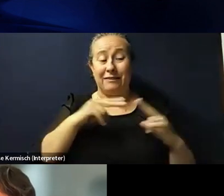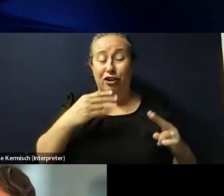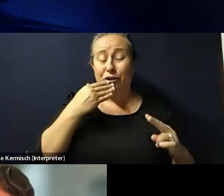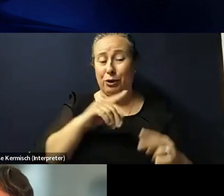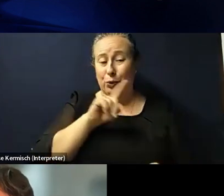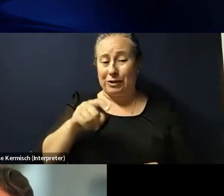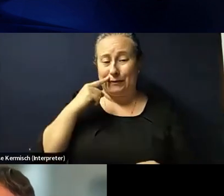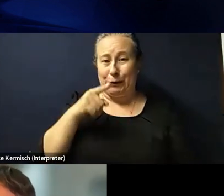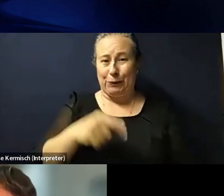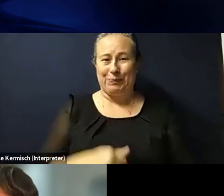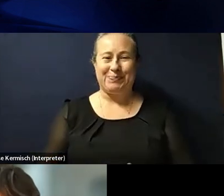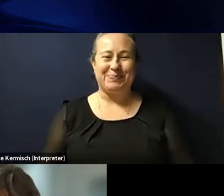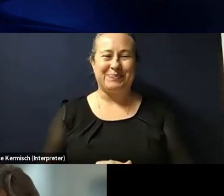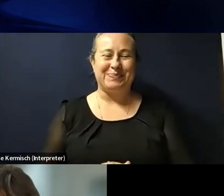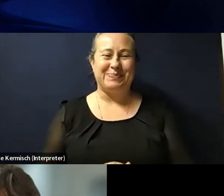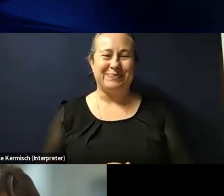for you.